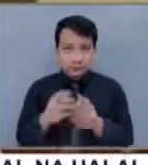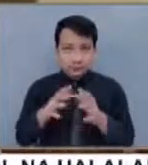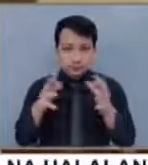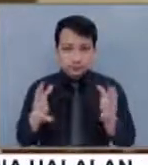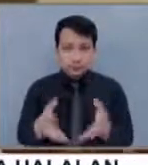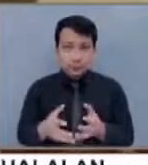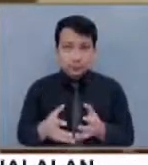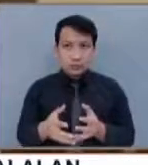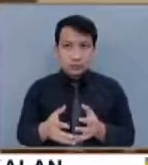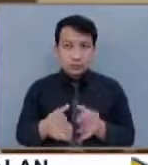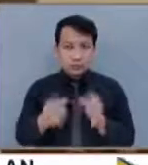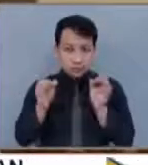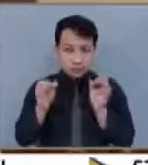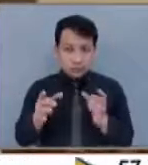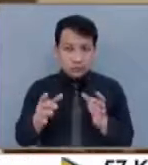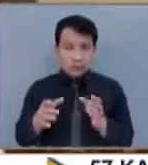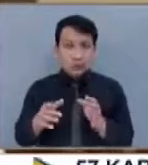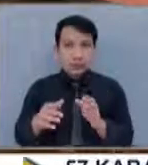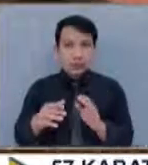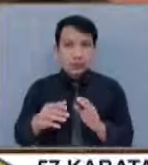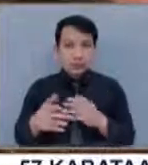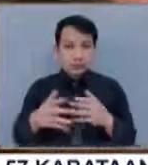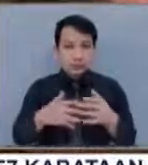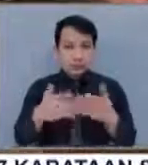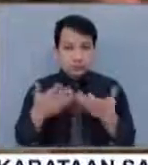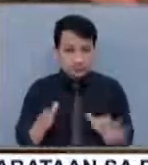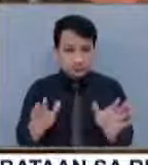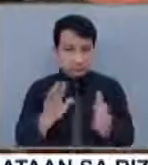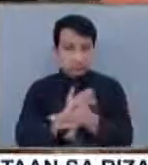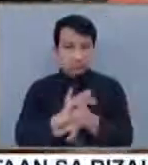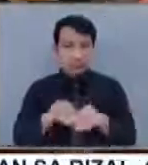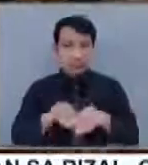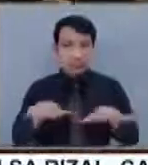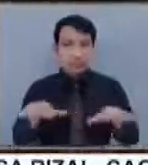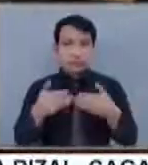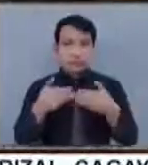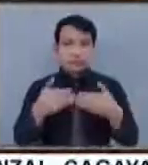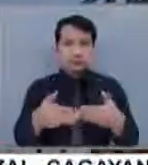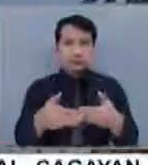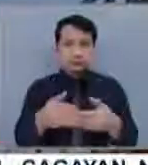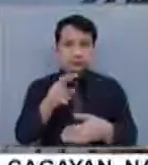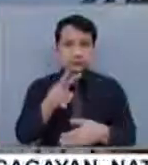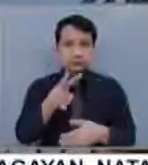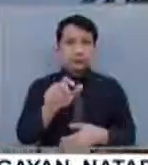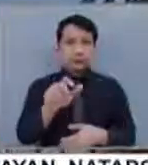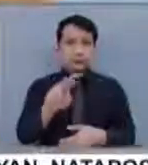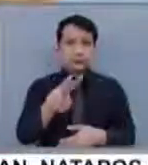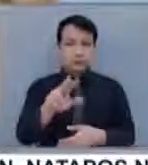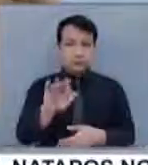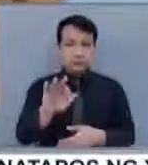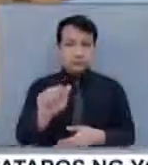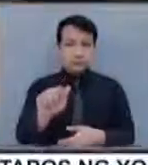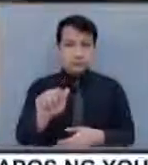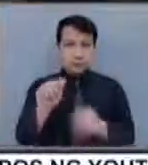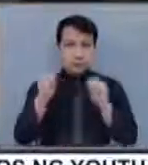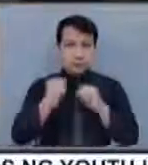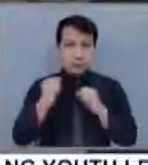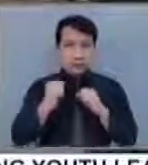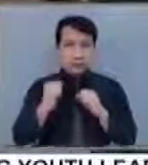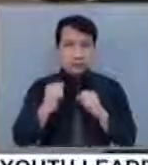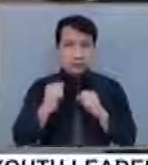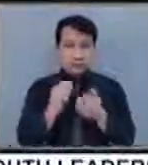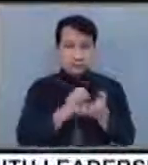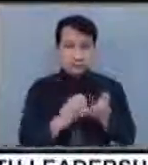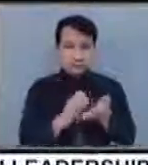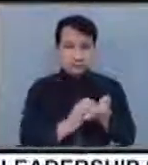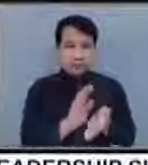stake, especially after this pandemic. Tuloy rin aniya ang Visiting Forces Agreement o VFA at ang exercises sa